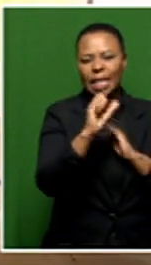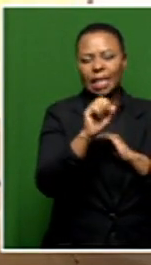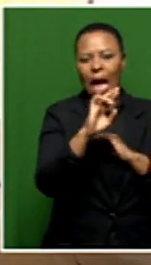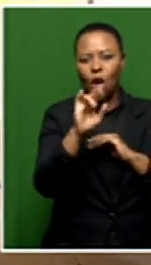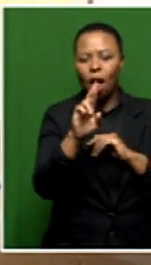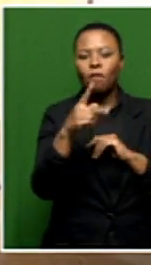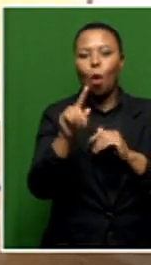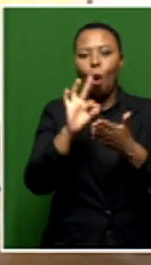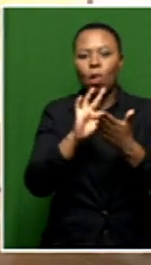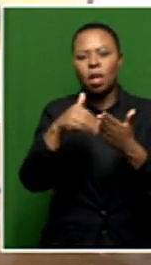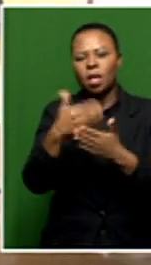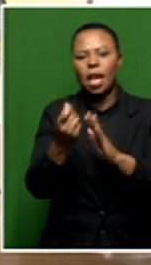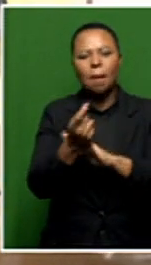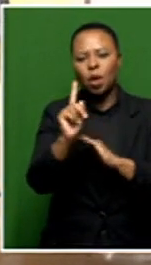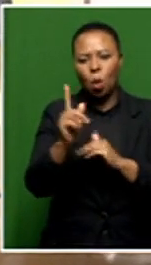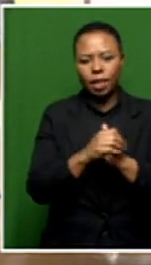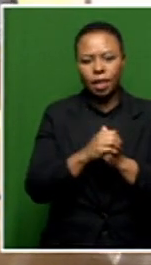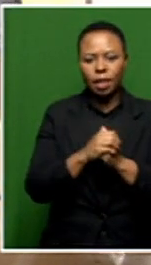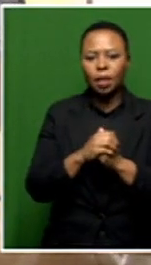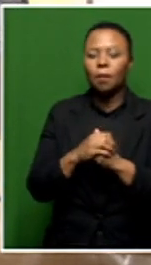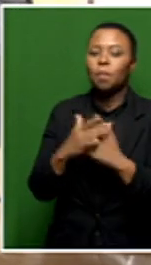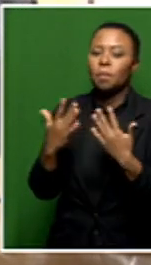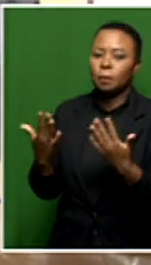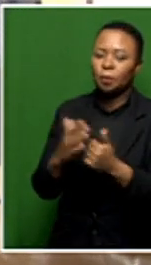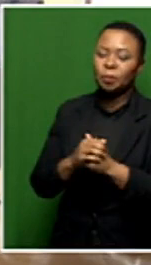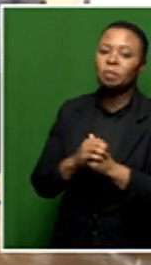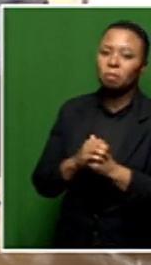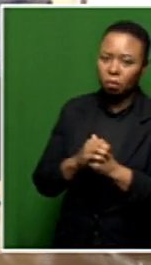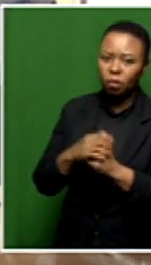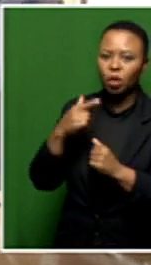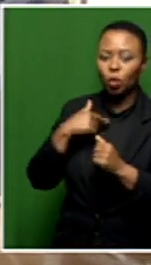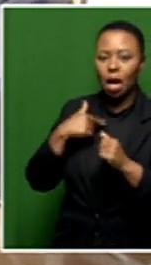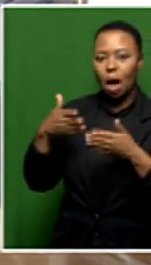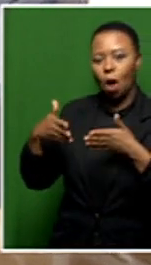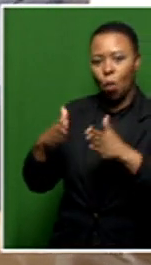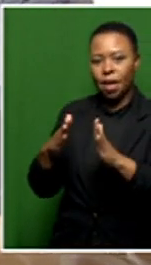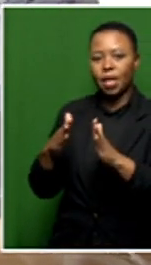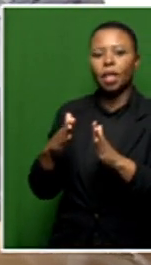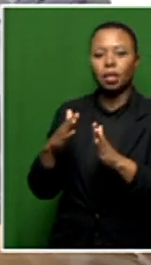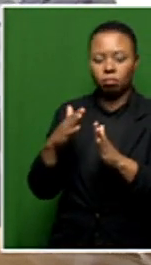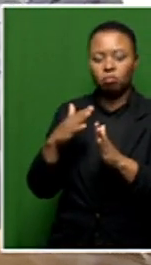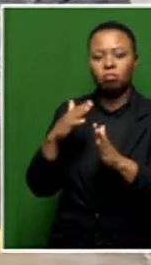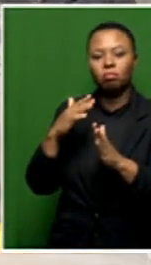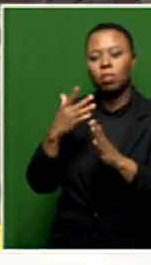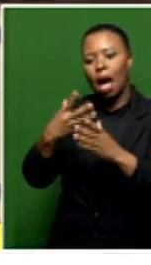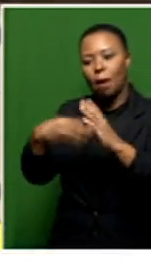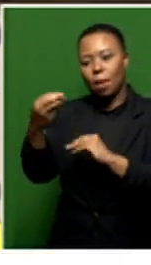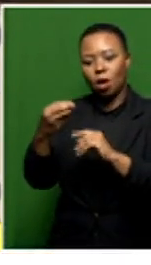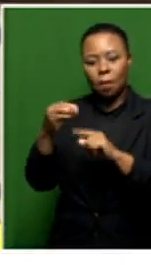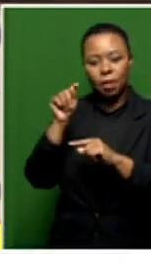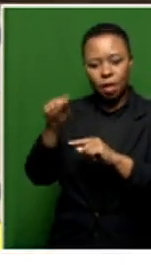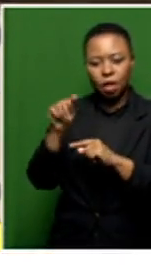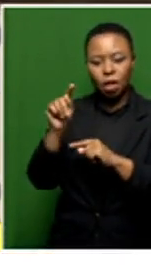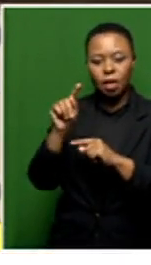local government elections. So we will be using our model to predict the outcome of the